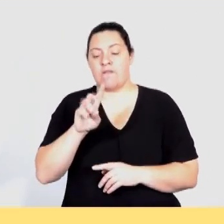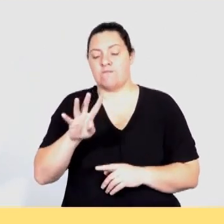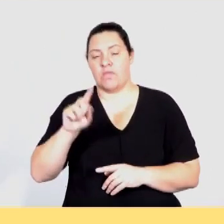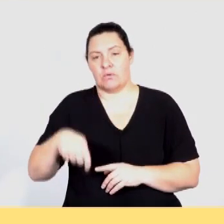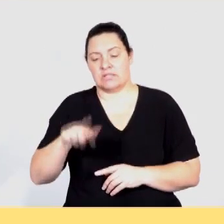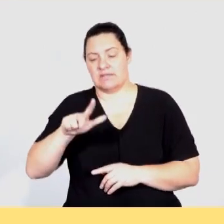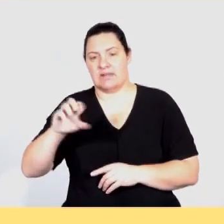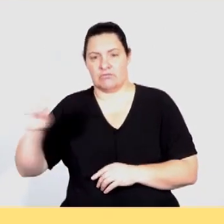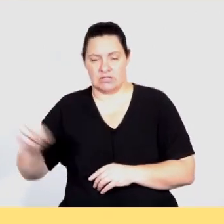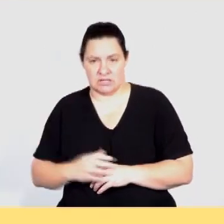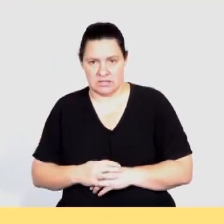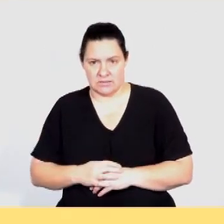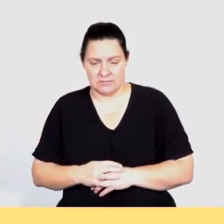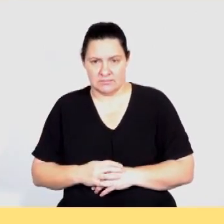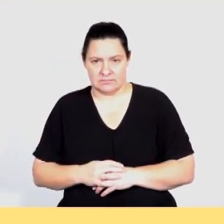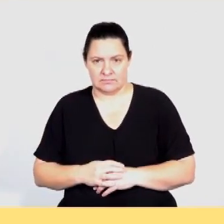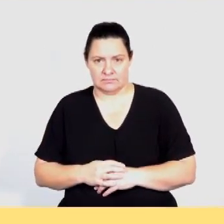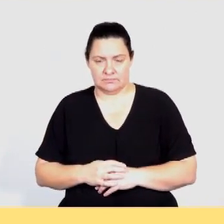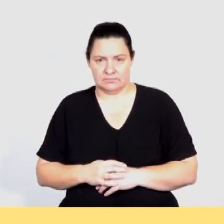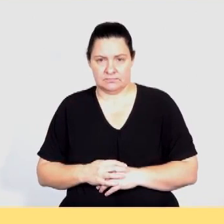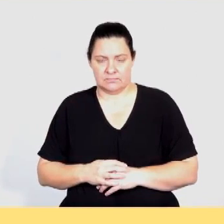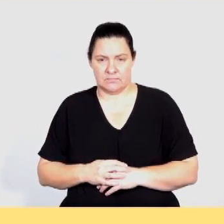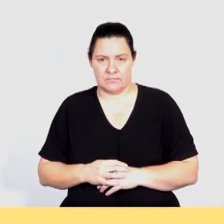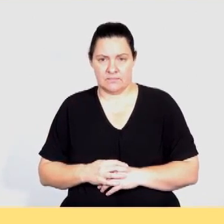for 14,700.